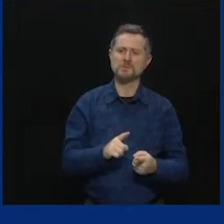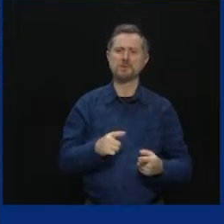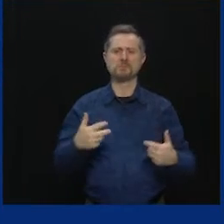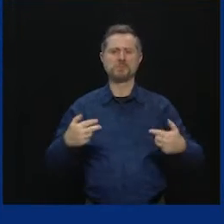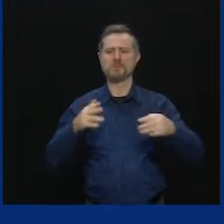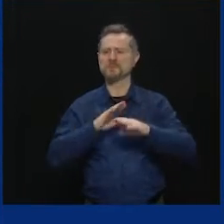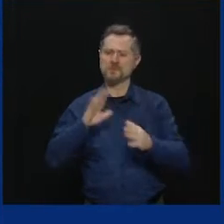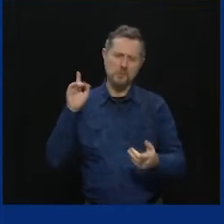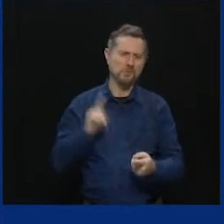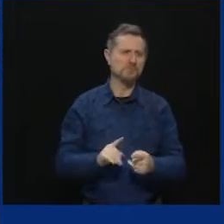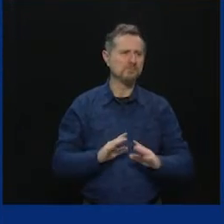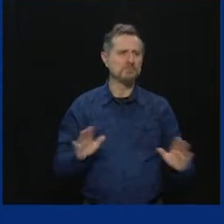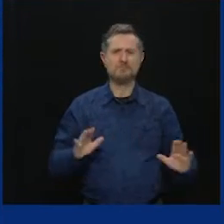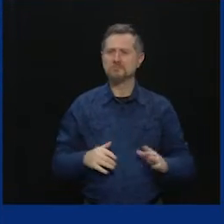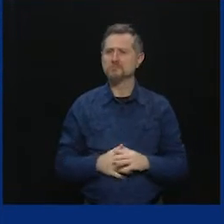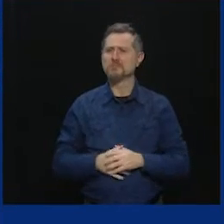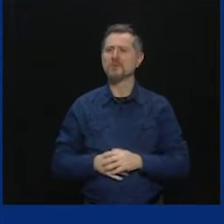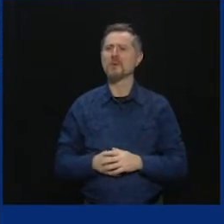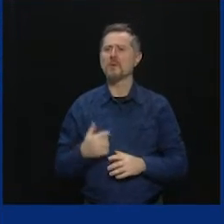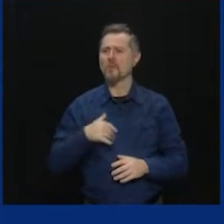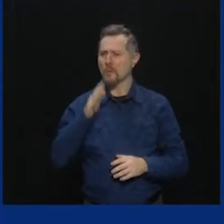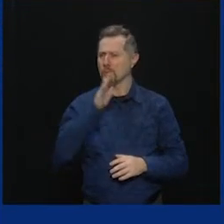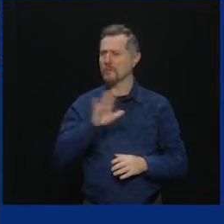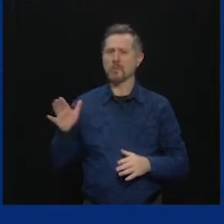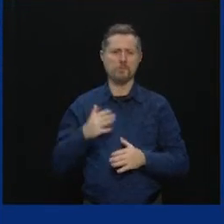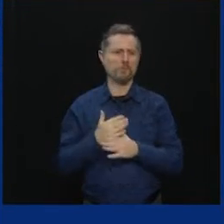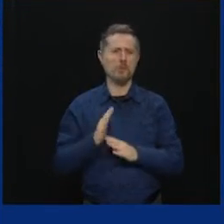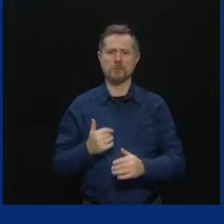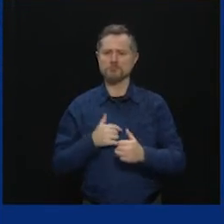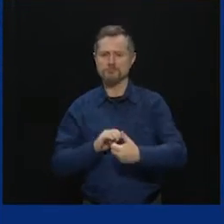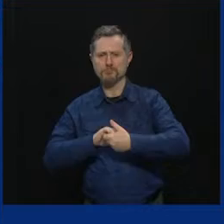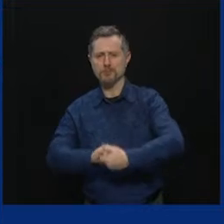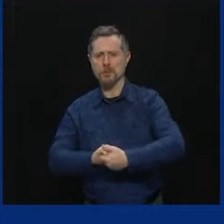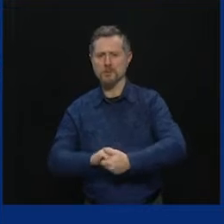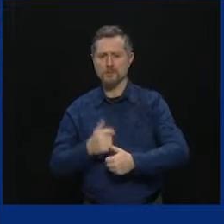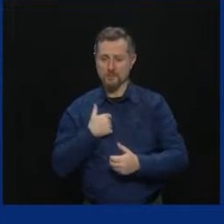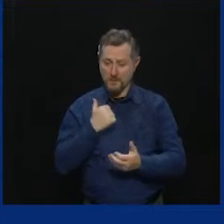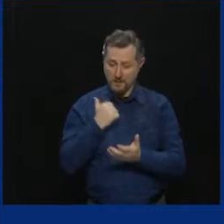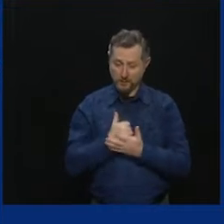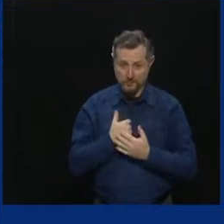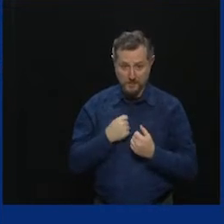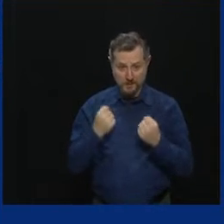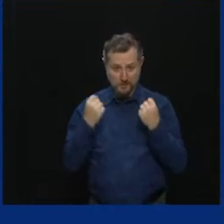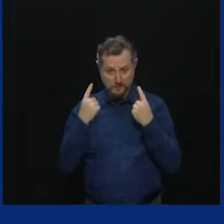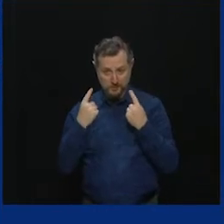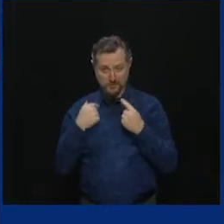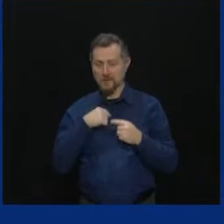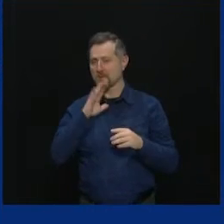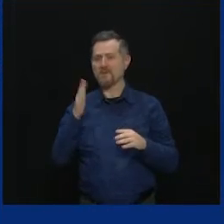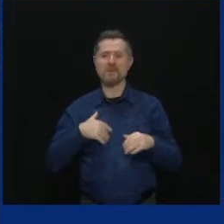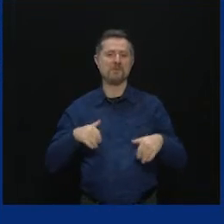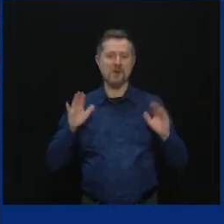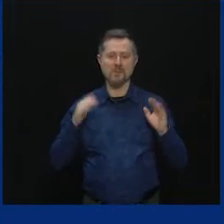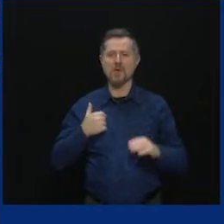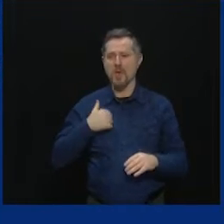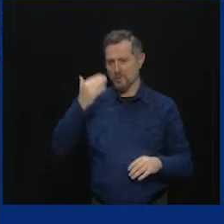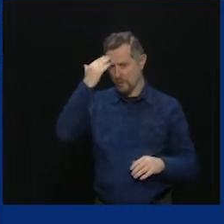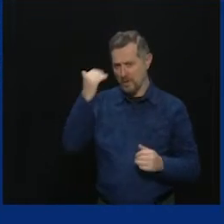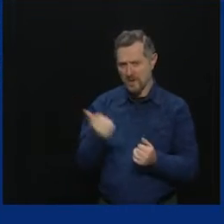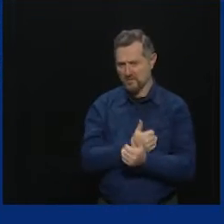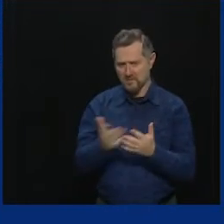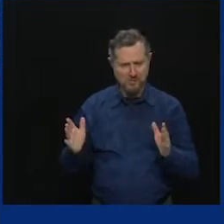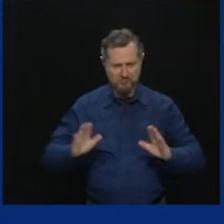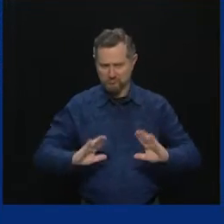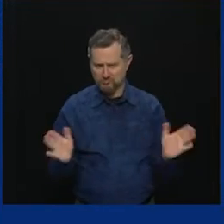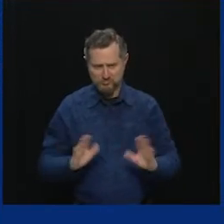lift them up? And I will be your partner. You help me see the way. I'll never pretend that I have all the answers. That is not how